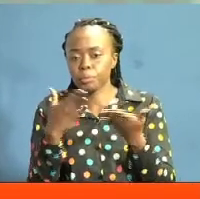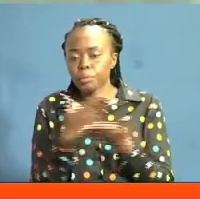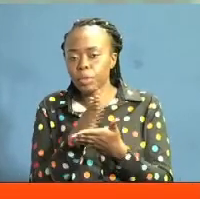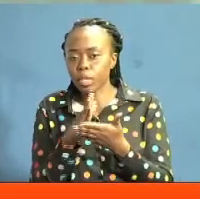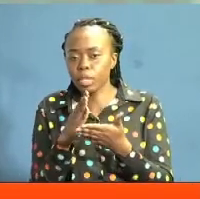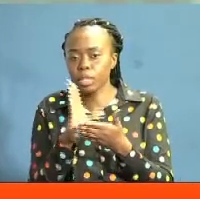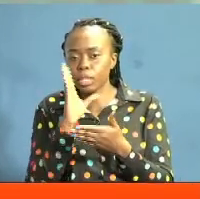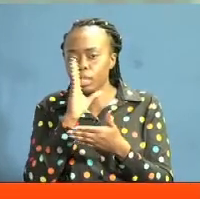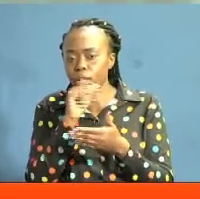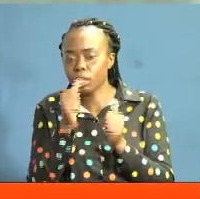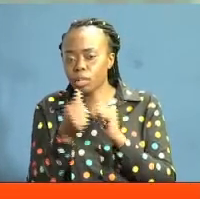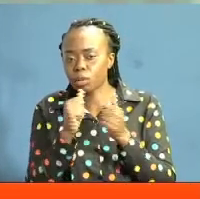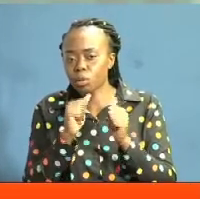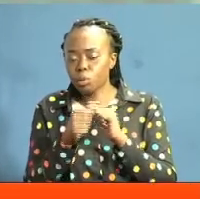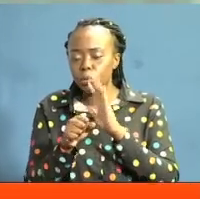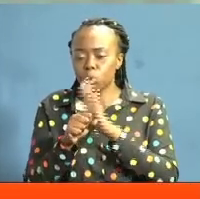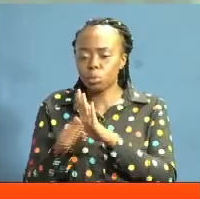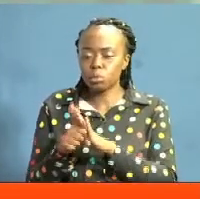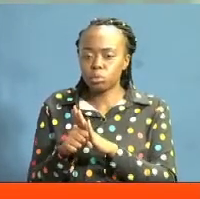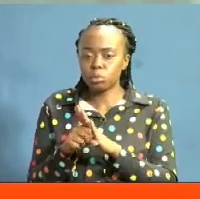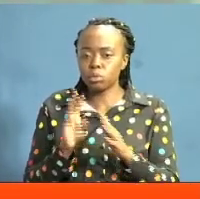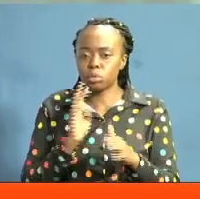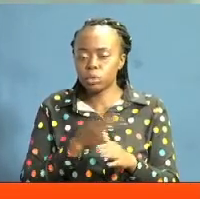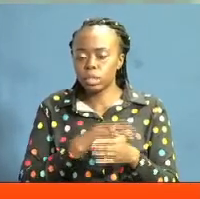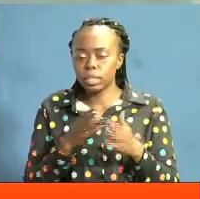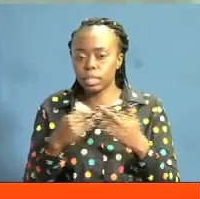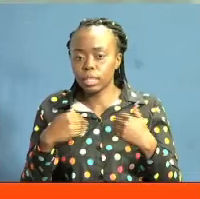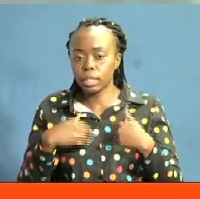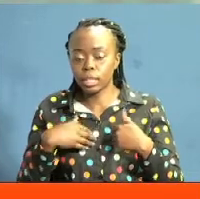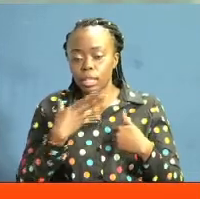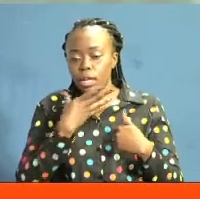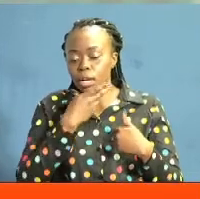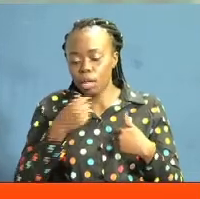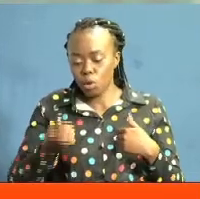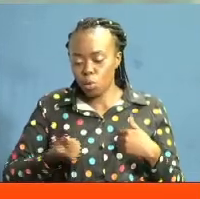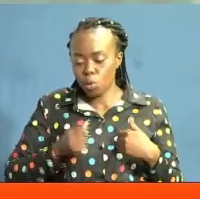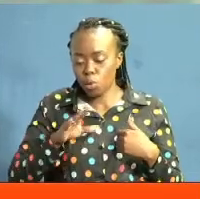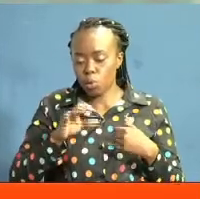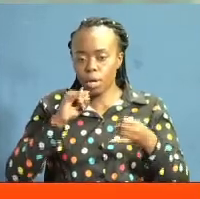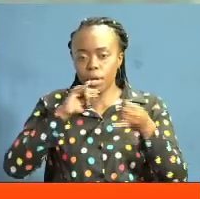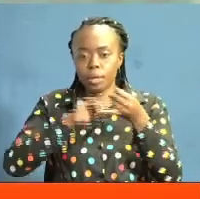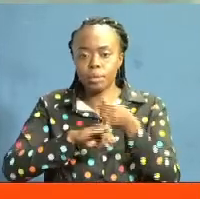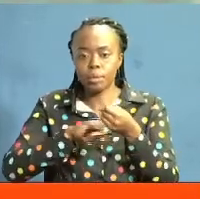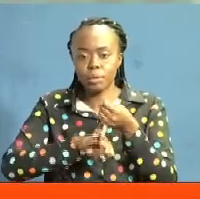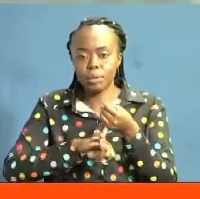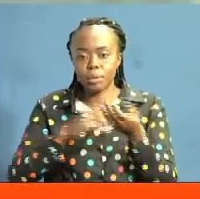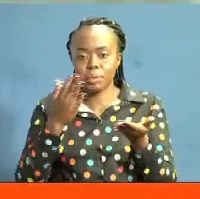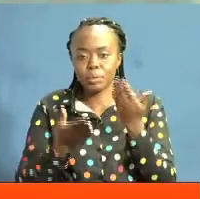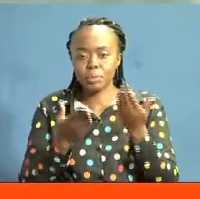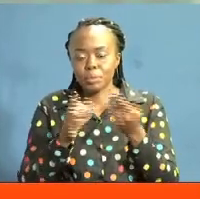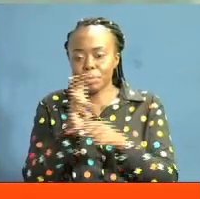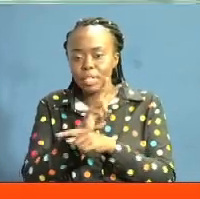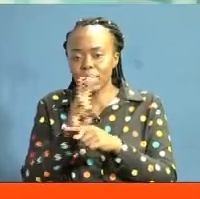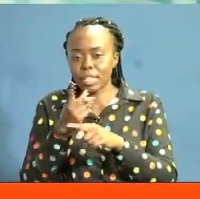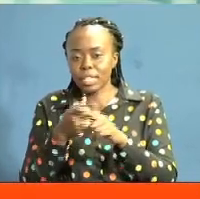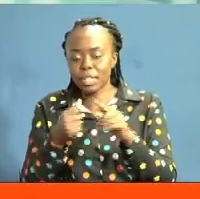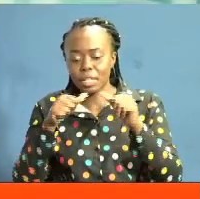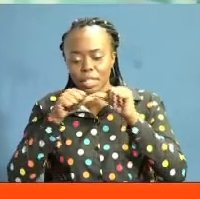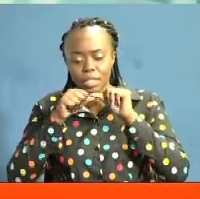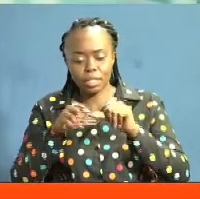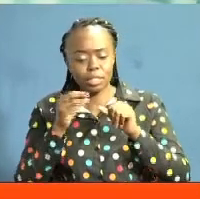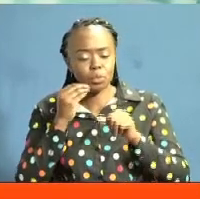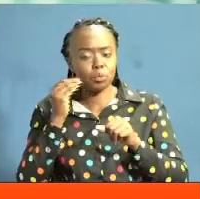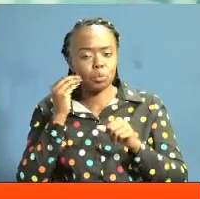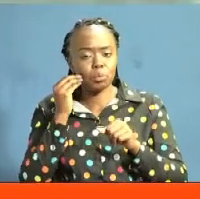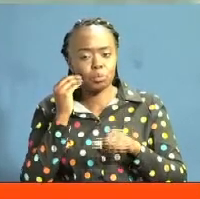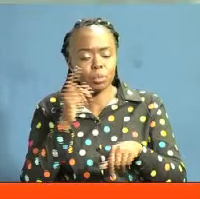end up dealing with rejection, mm-hmm. we're having girls getting into early marriage. Maybe they say, I'm fed up with staying at home. As